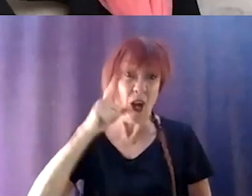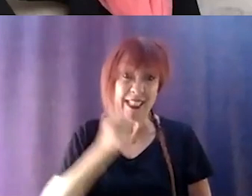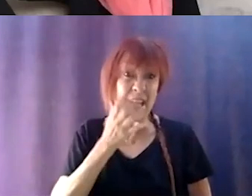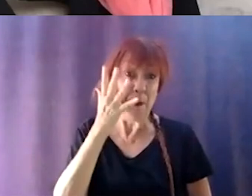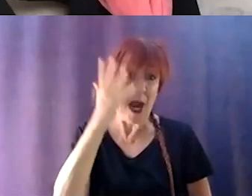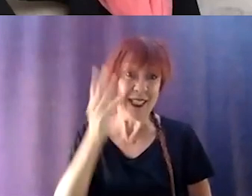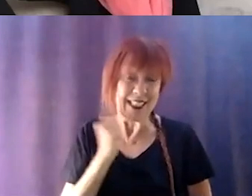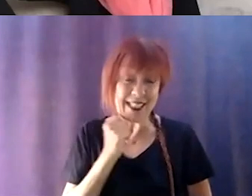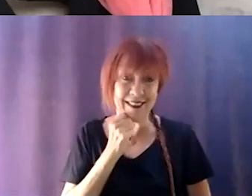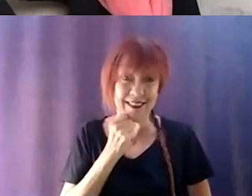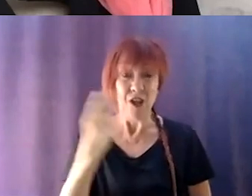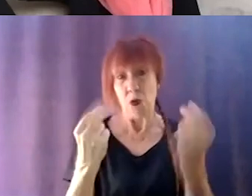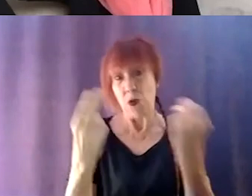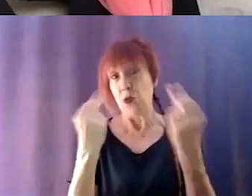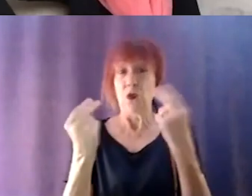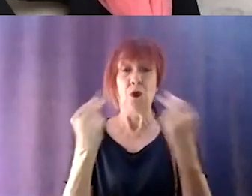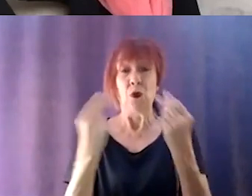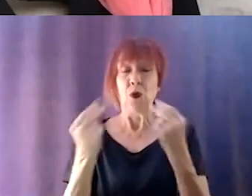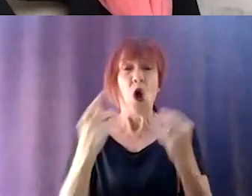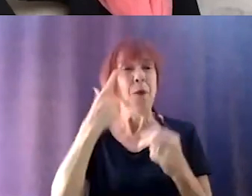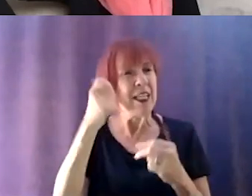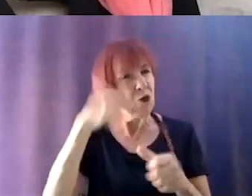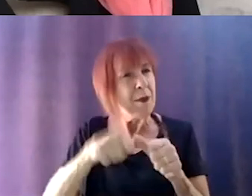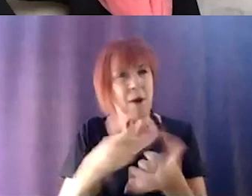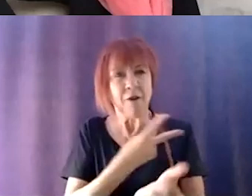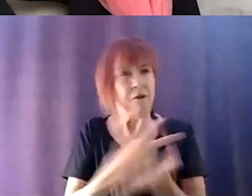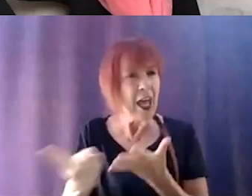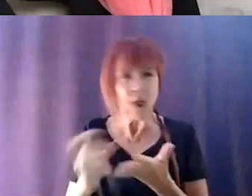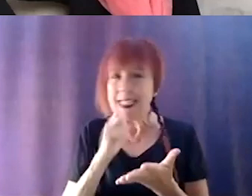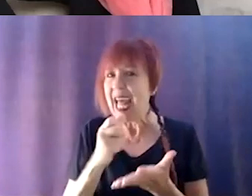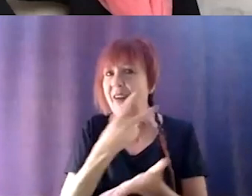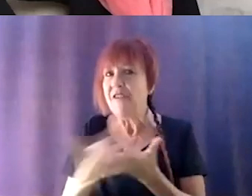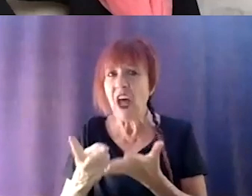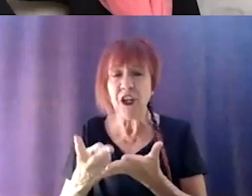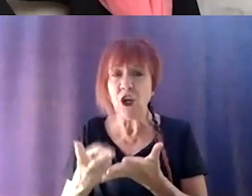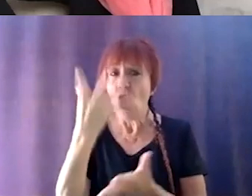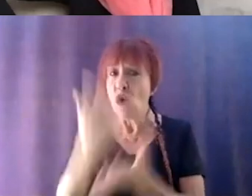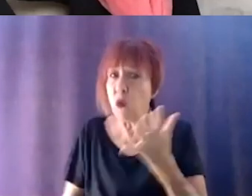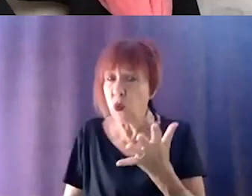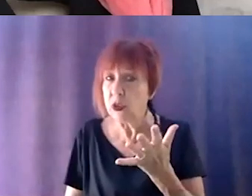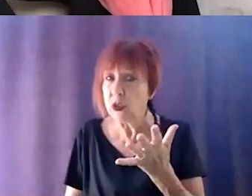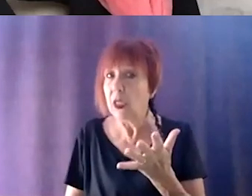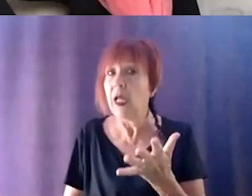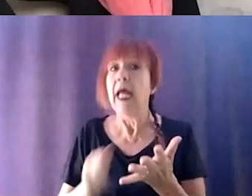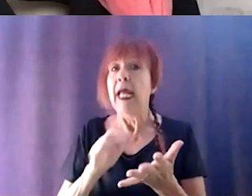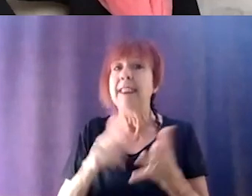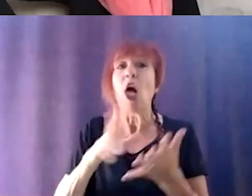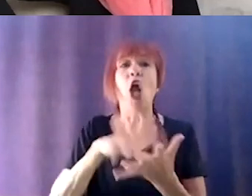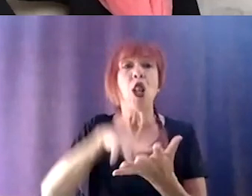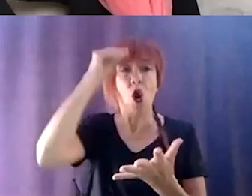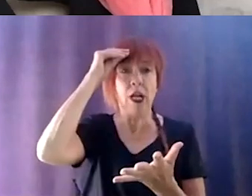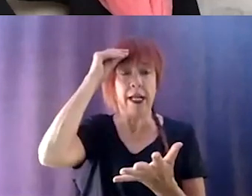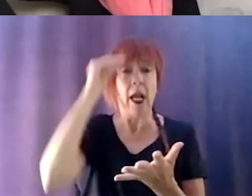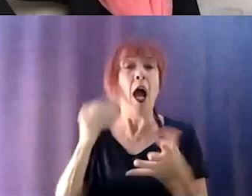then eventually, because failure is not really failure, just as a learning opportunity, eventually I was able to apply that knowledge